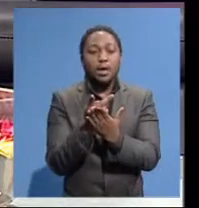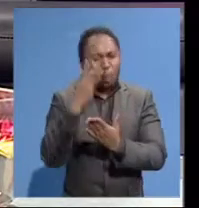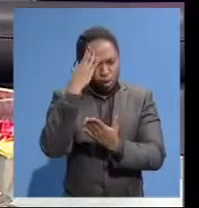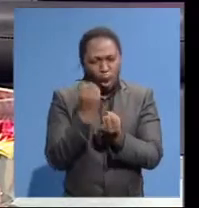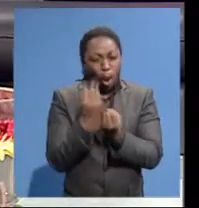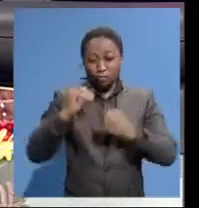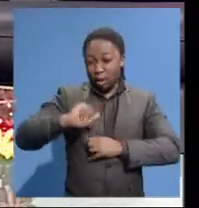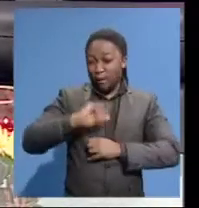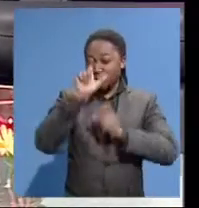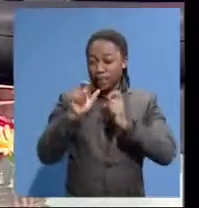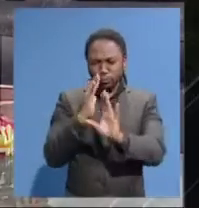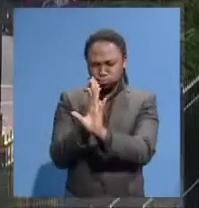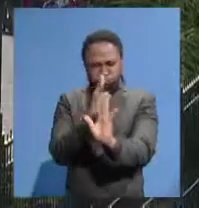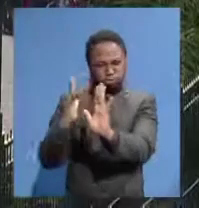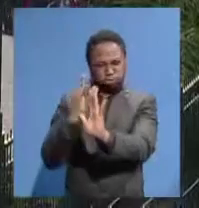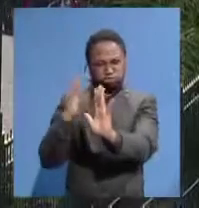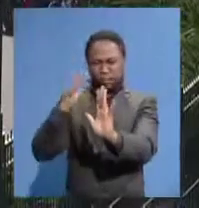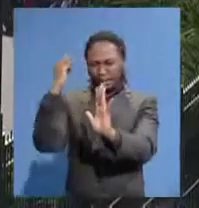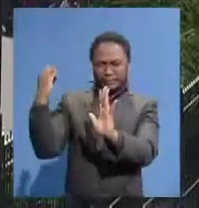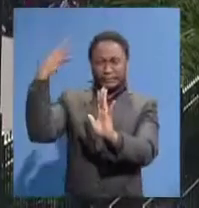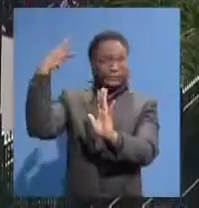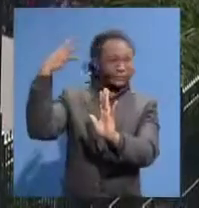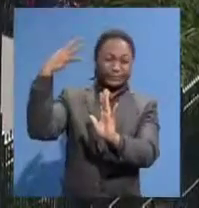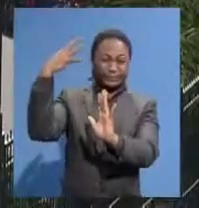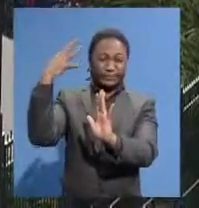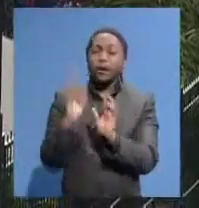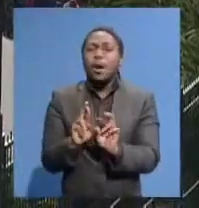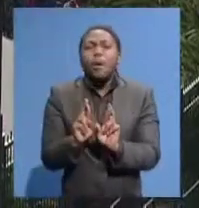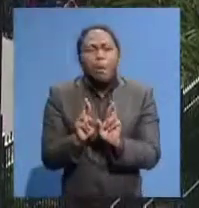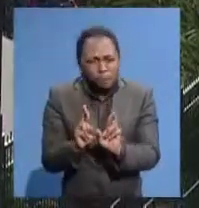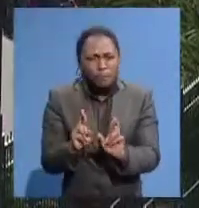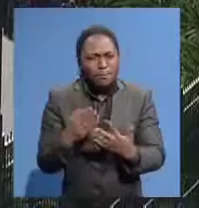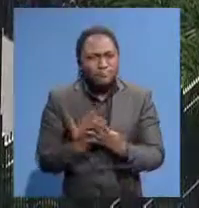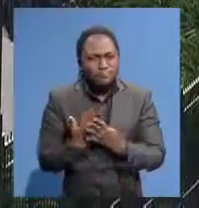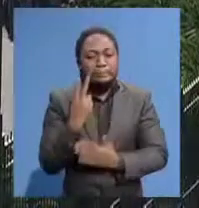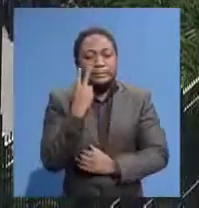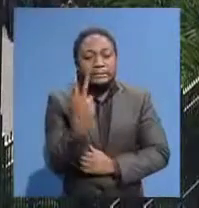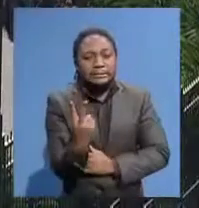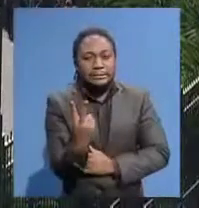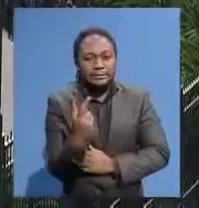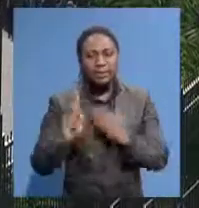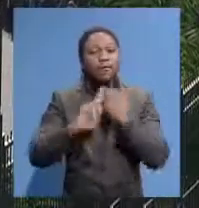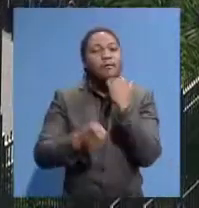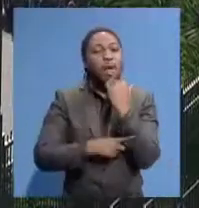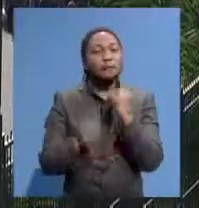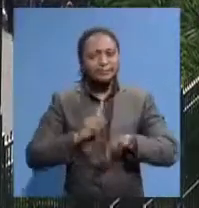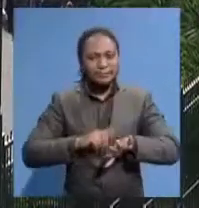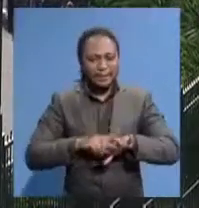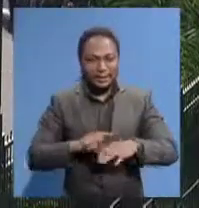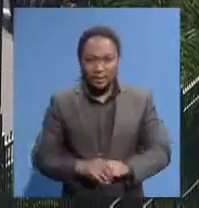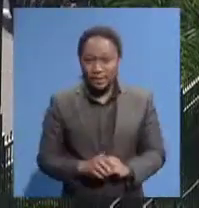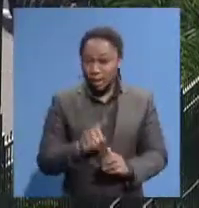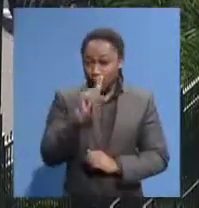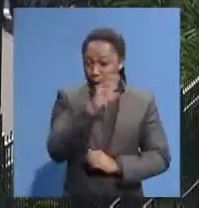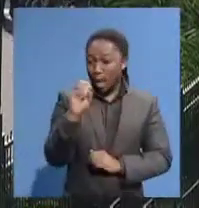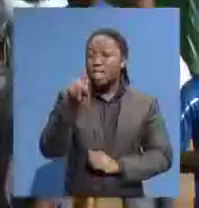South Africans stood in long queues in the sun, hoping to pay your last respects to Tata. At the last check, over